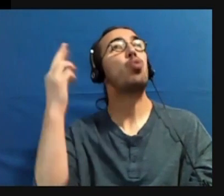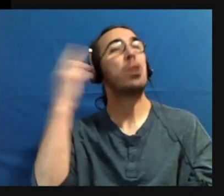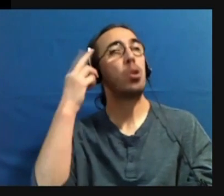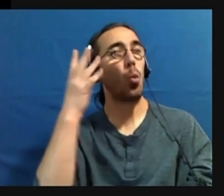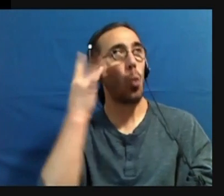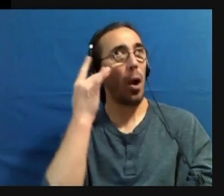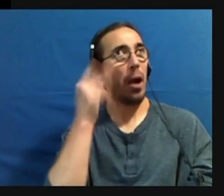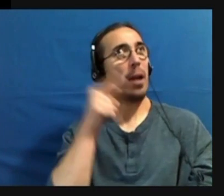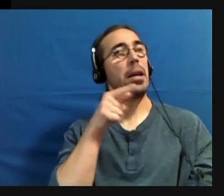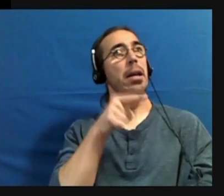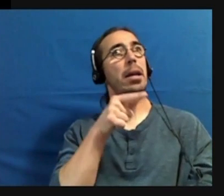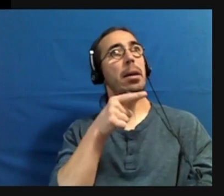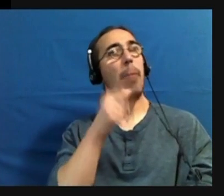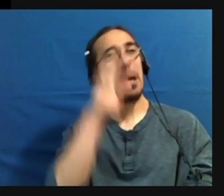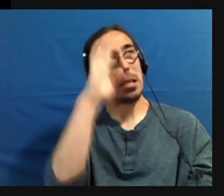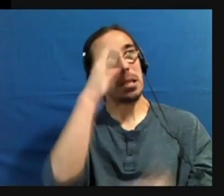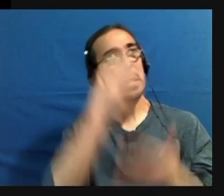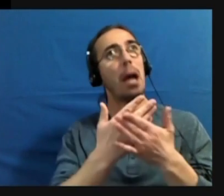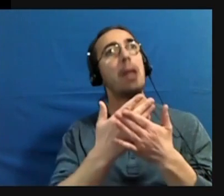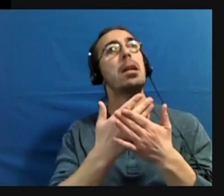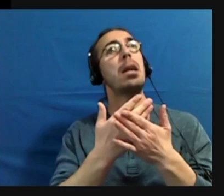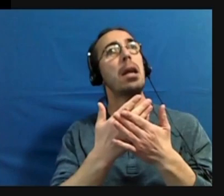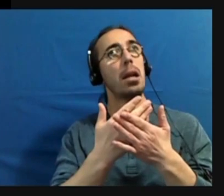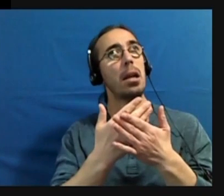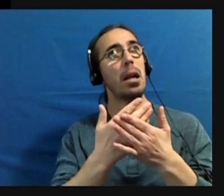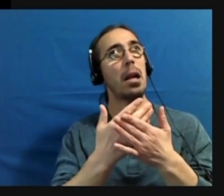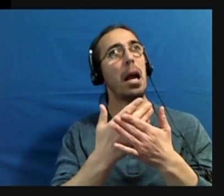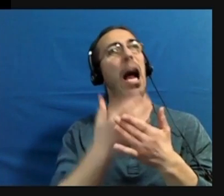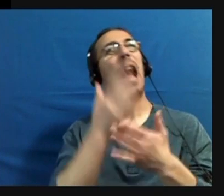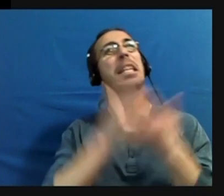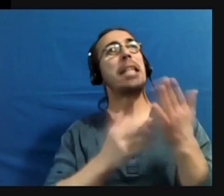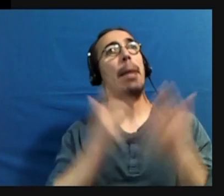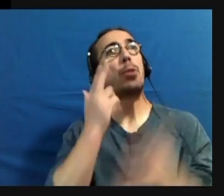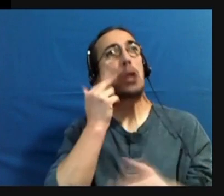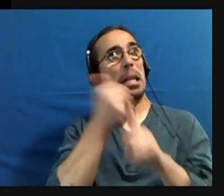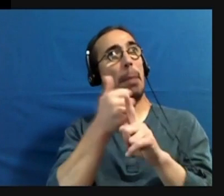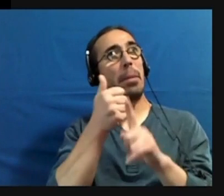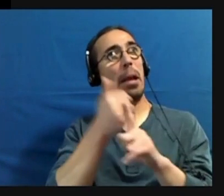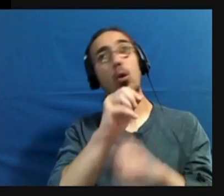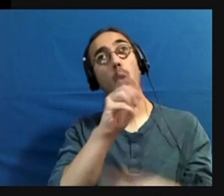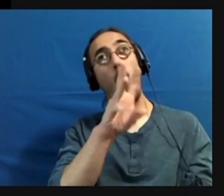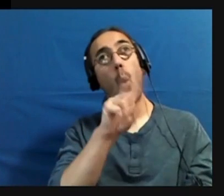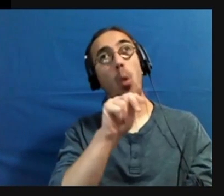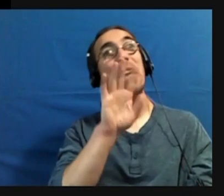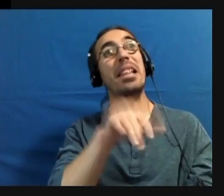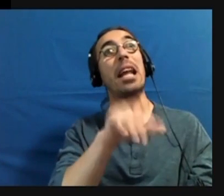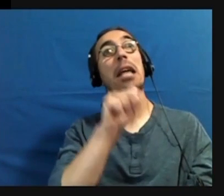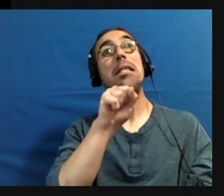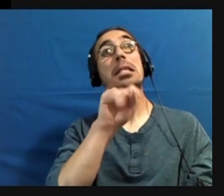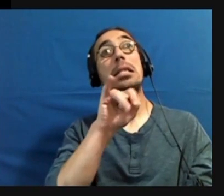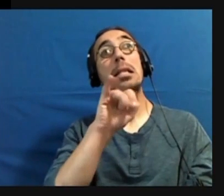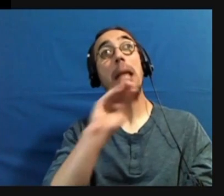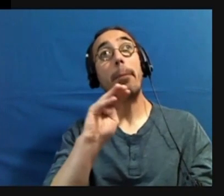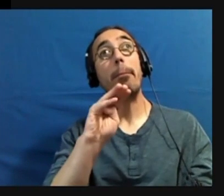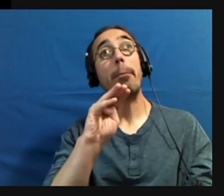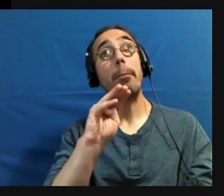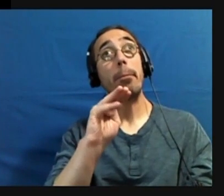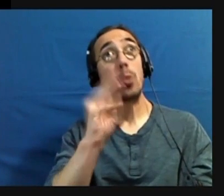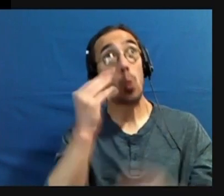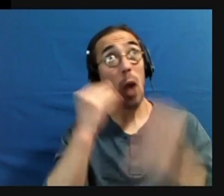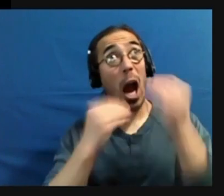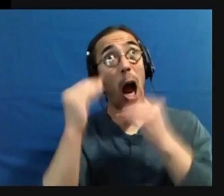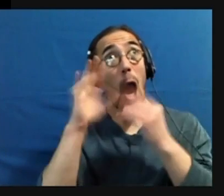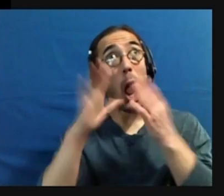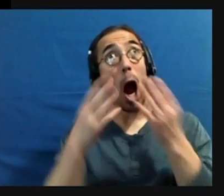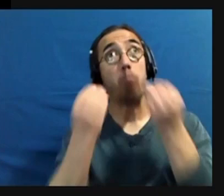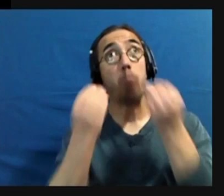has similar treats of his own? Is this a stem, pop up, grab the item and shove it in his mouth?